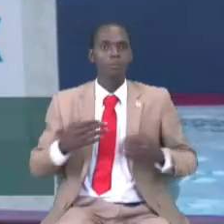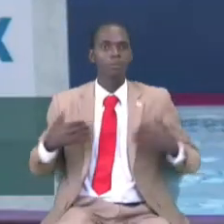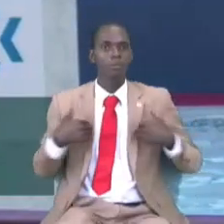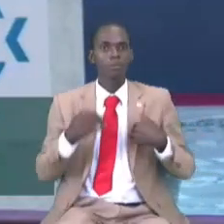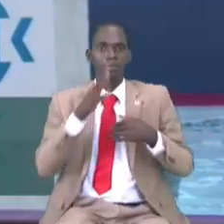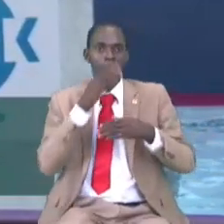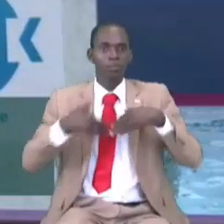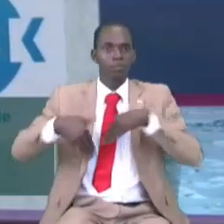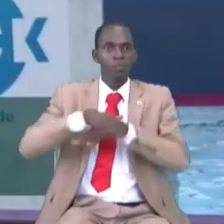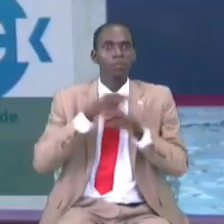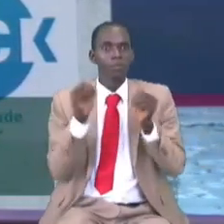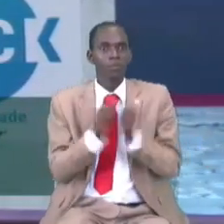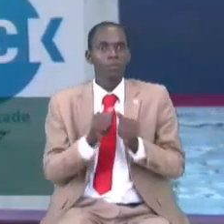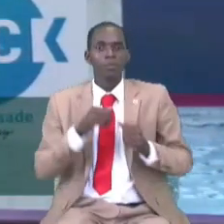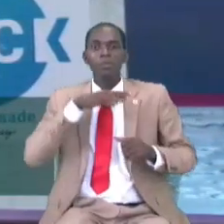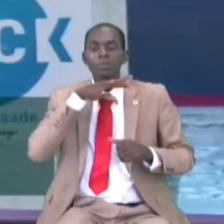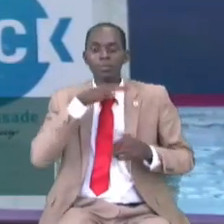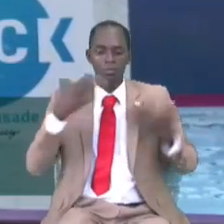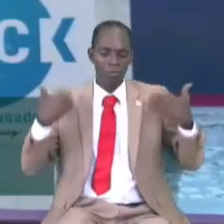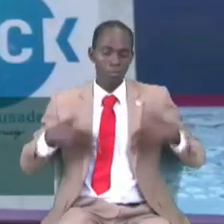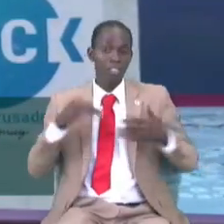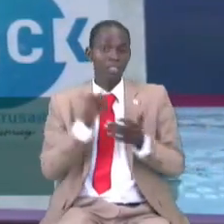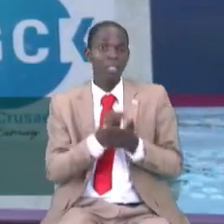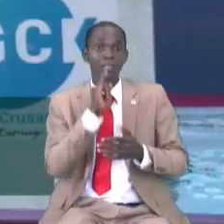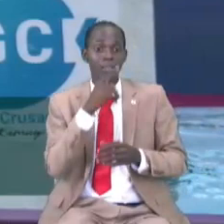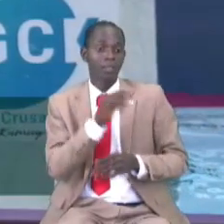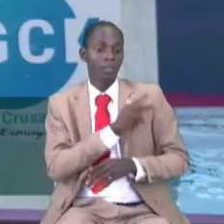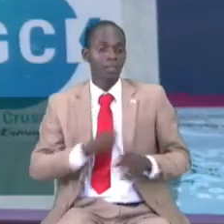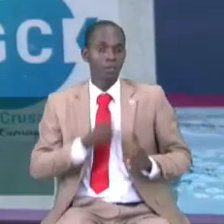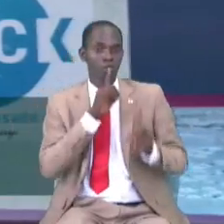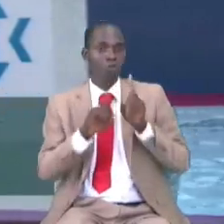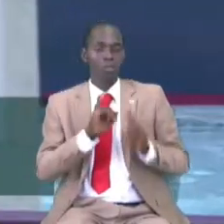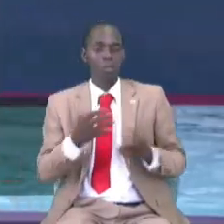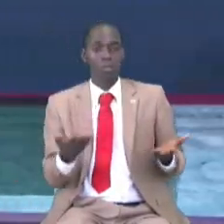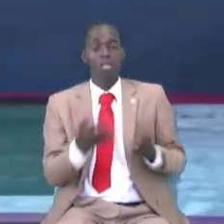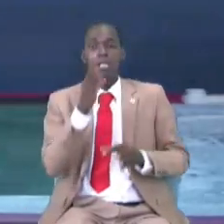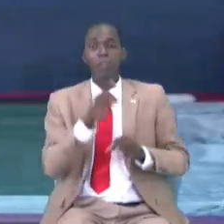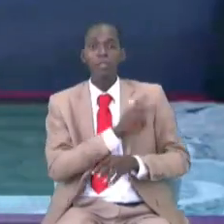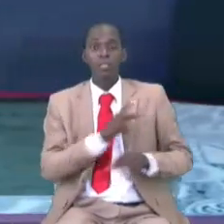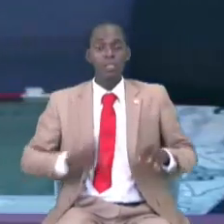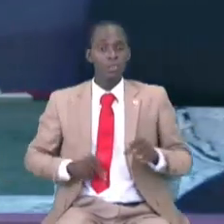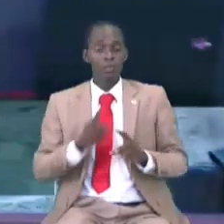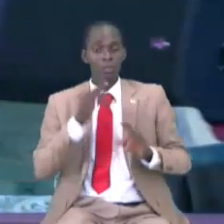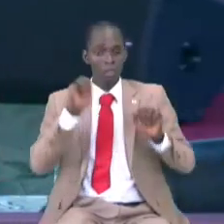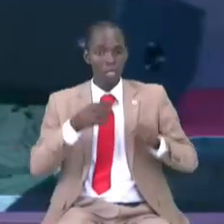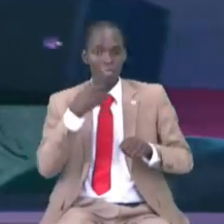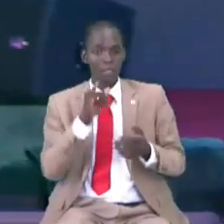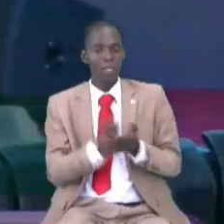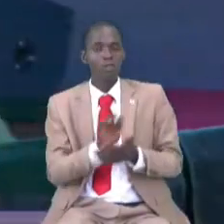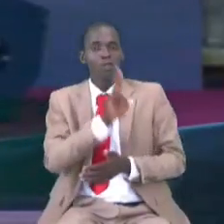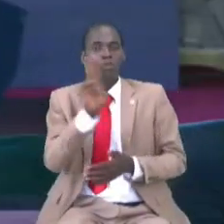say that, he uses his authority in a profitable way. If the father will say that,